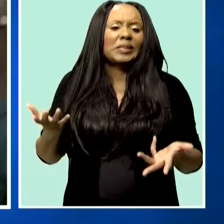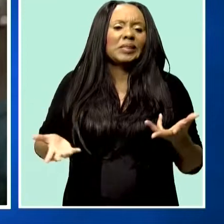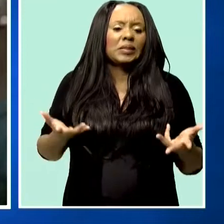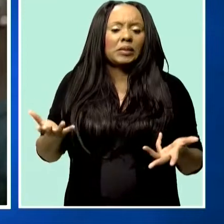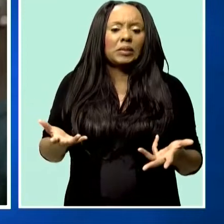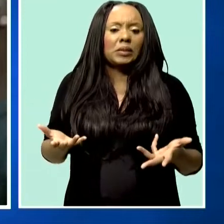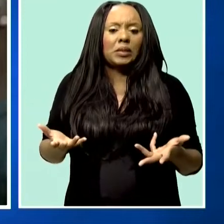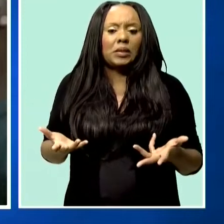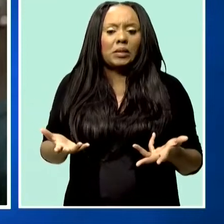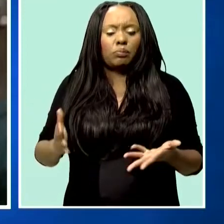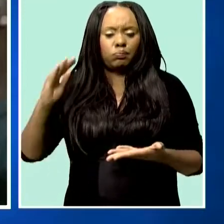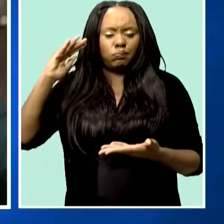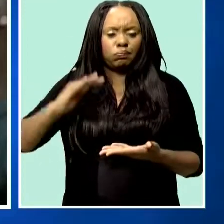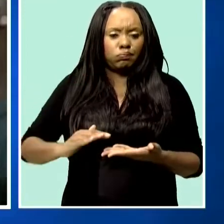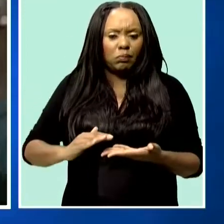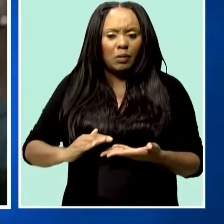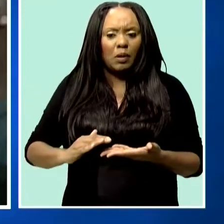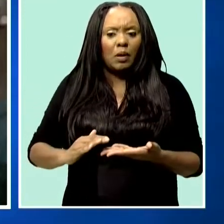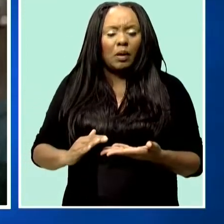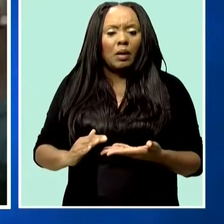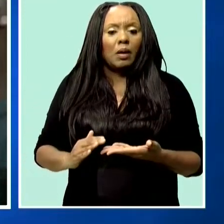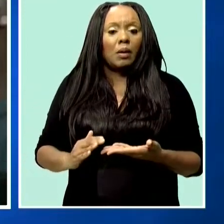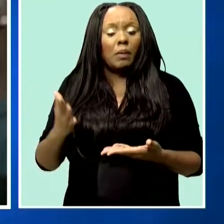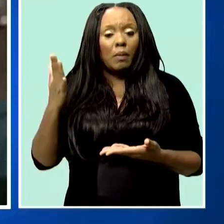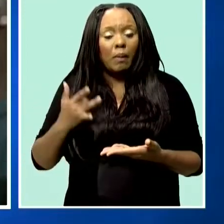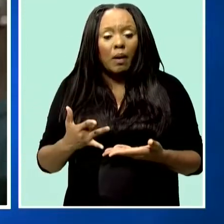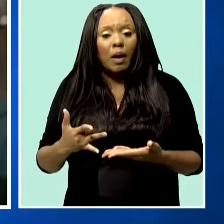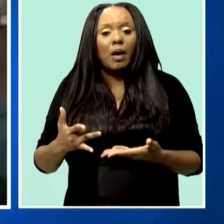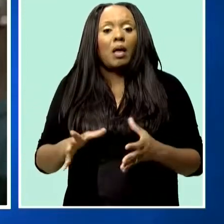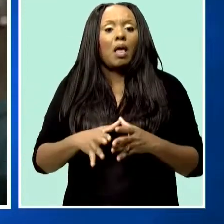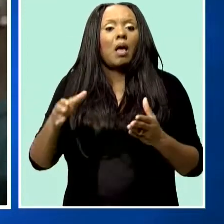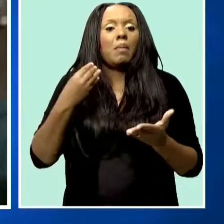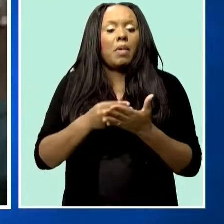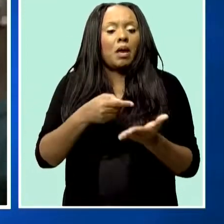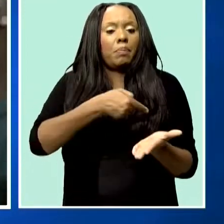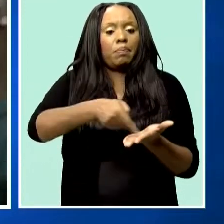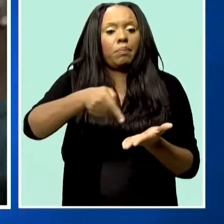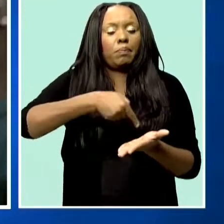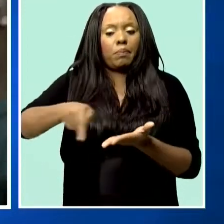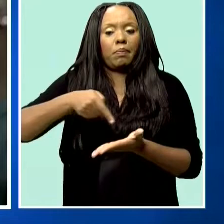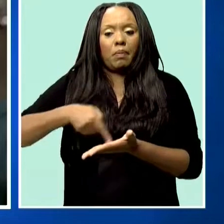in liquidity as a result of the dividend payouts to shareholders of